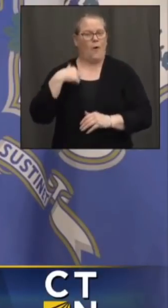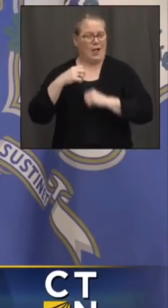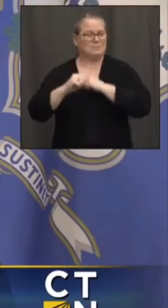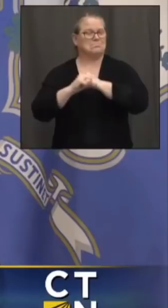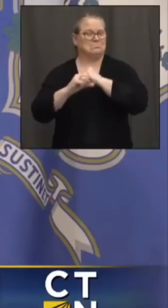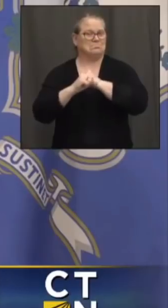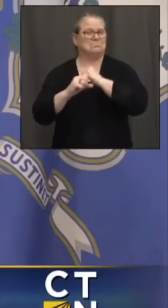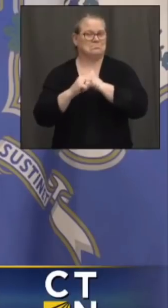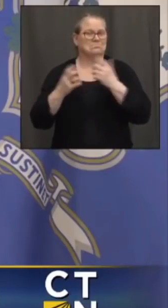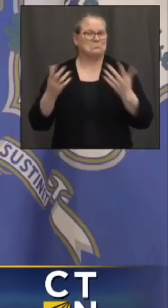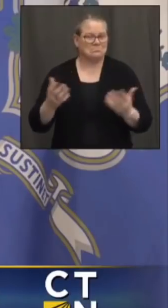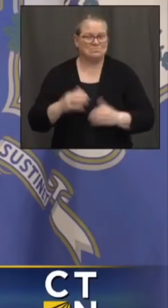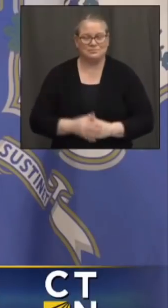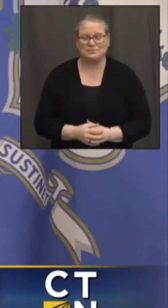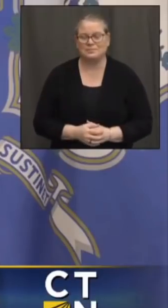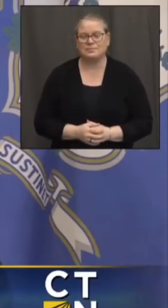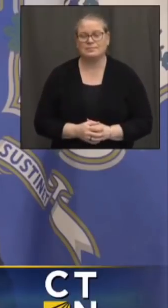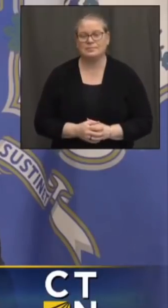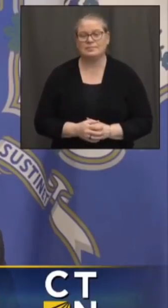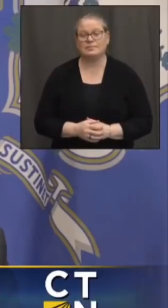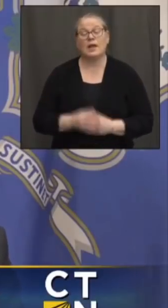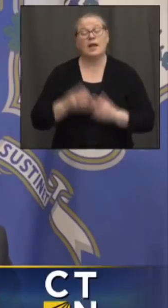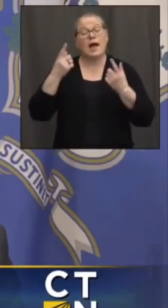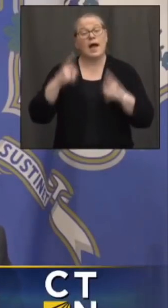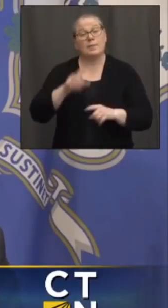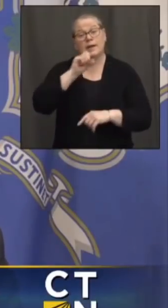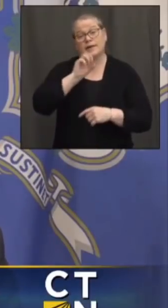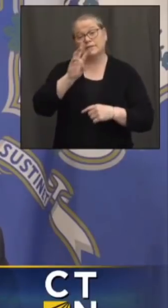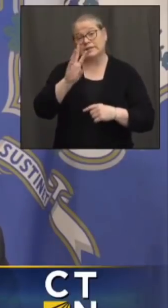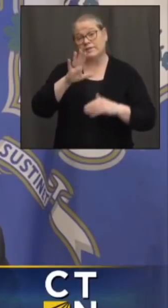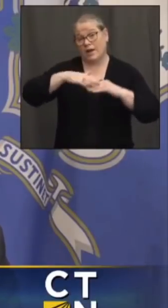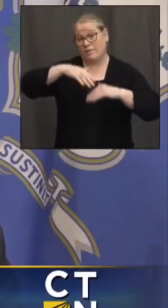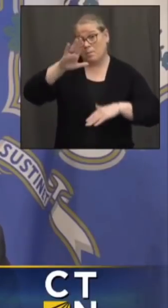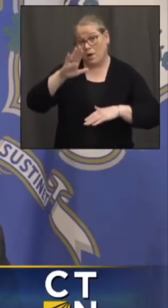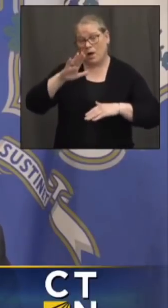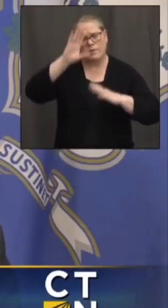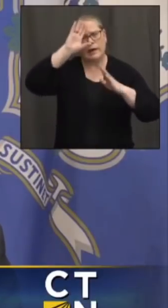And finally, 65 plus, what to expect.